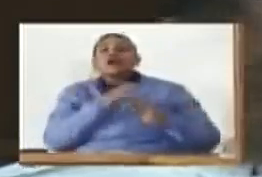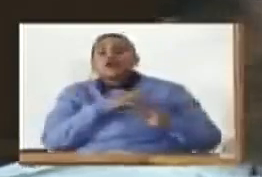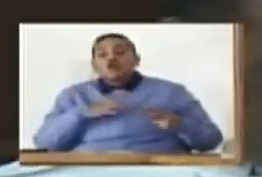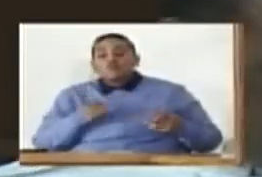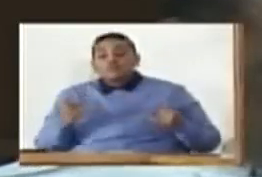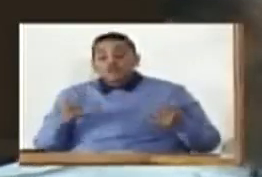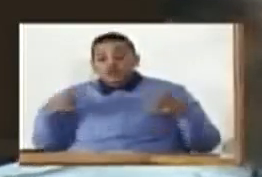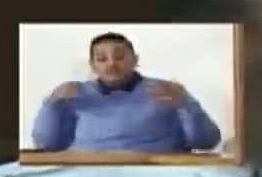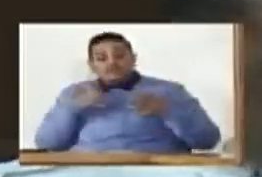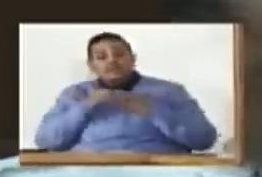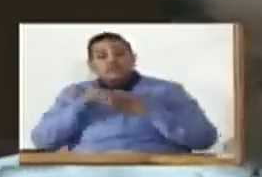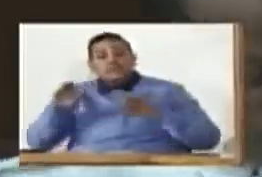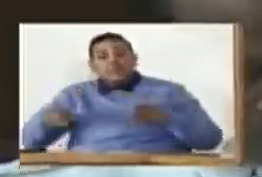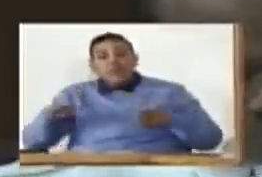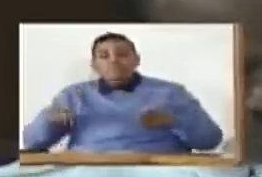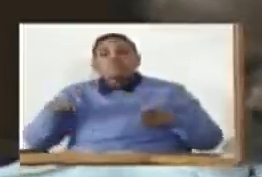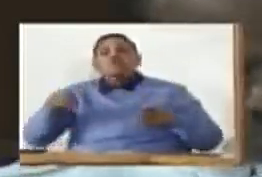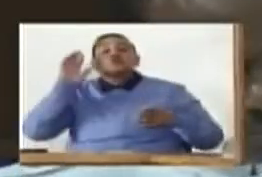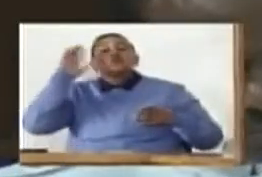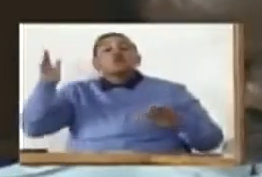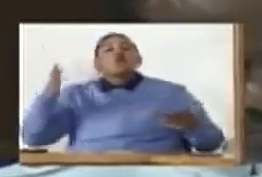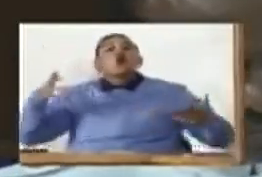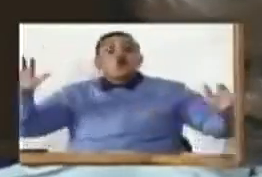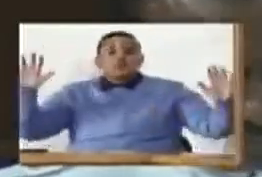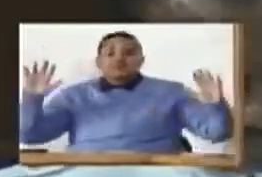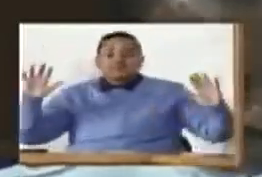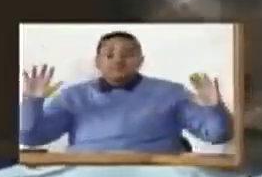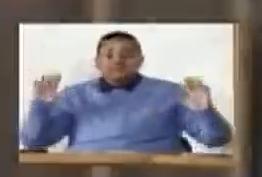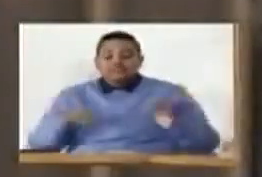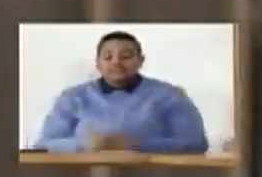committee of Parliament. This will be completed.